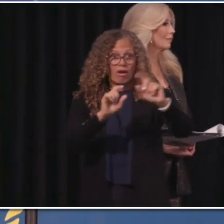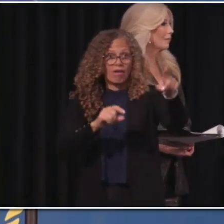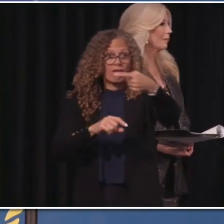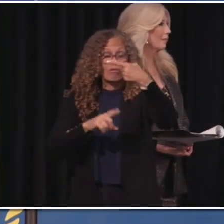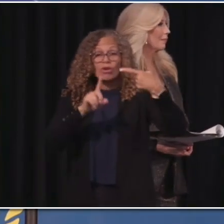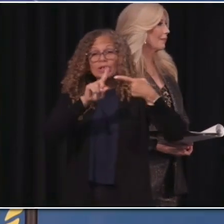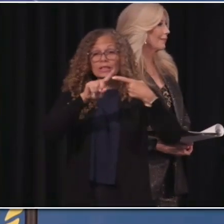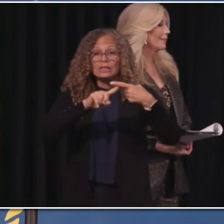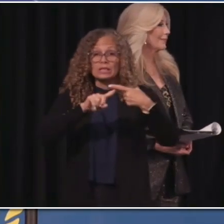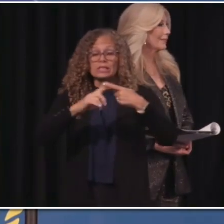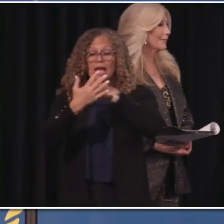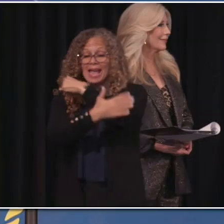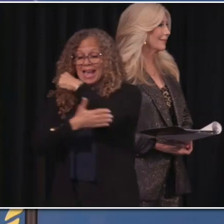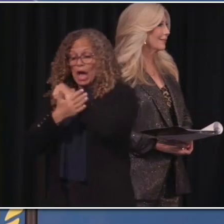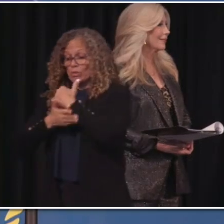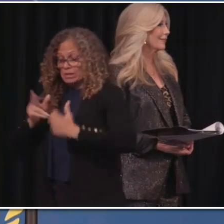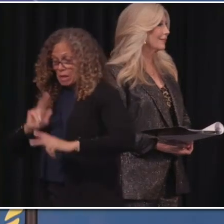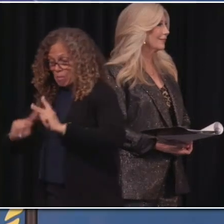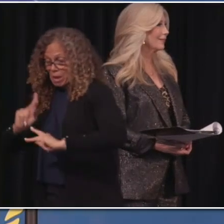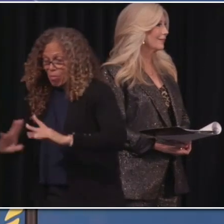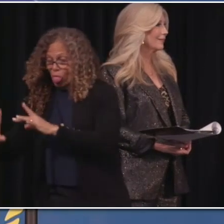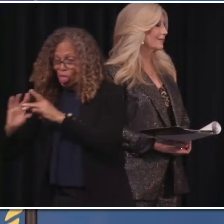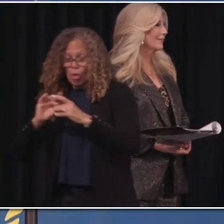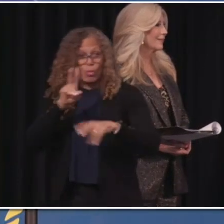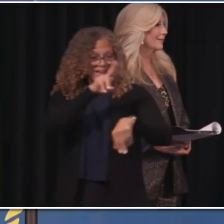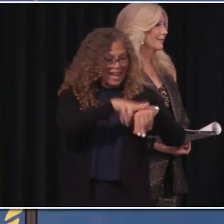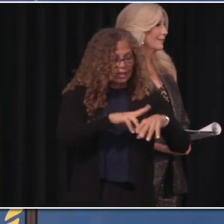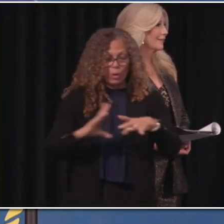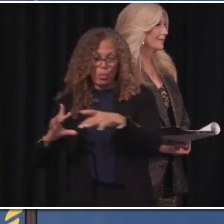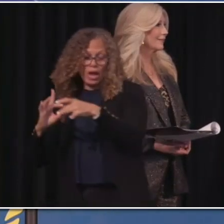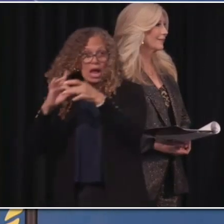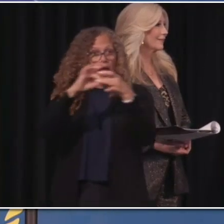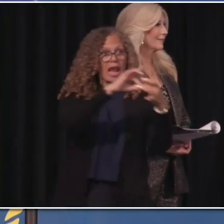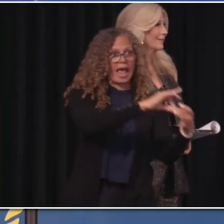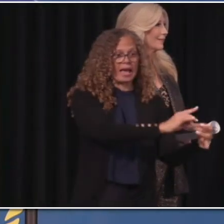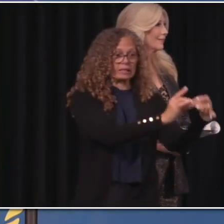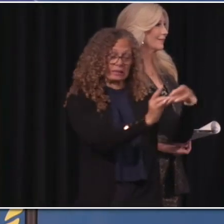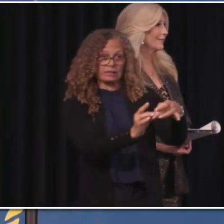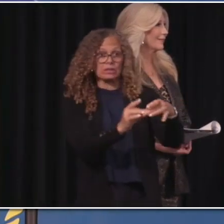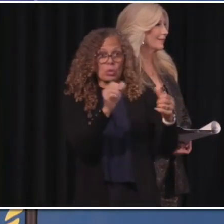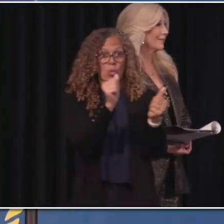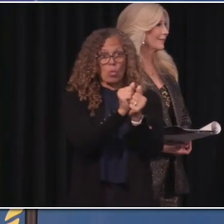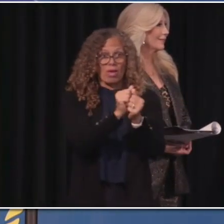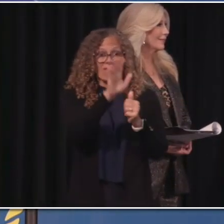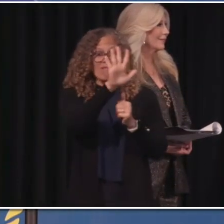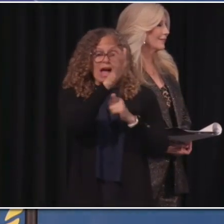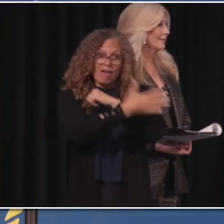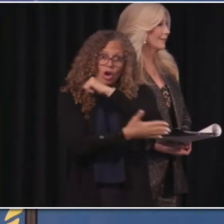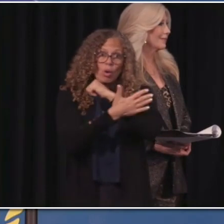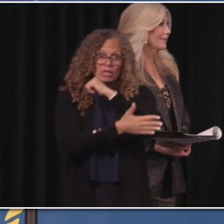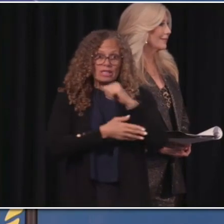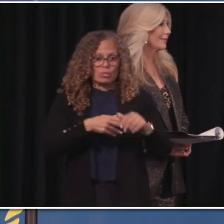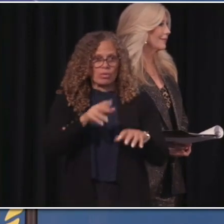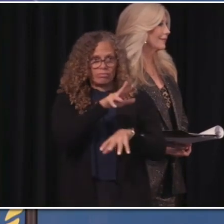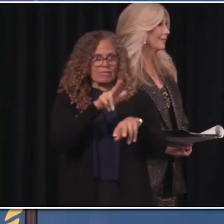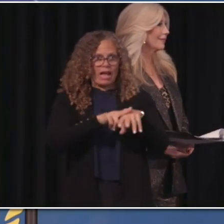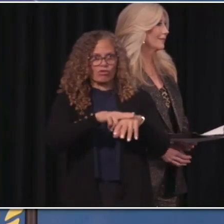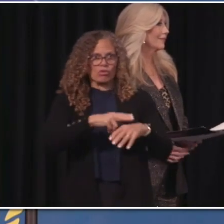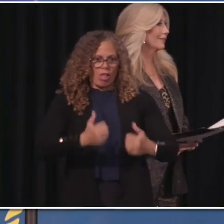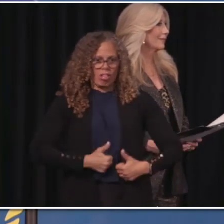we are connecting county residents with nature across all 5 of the county's distinct habitats through more than